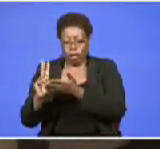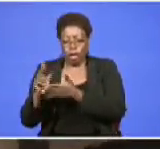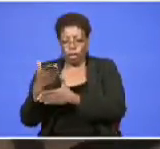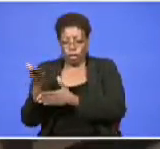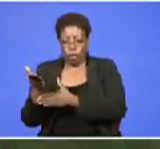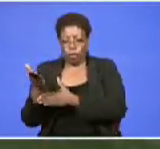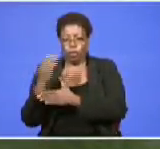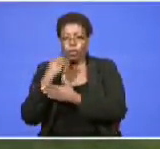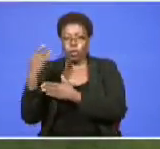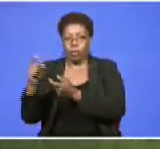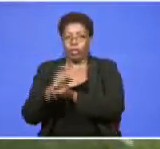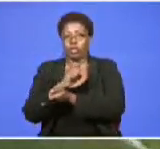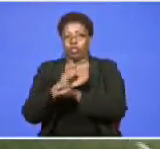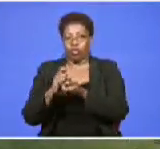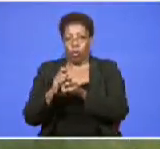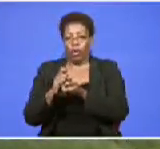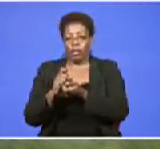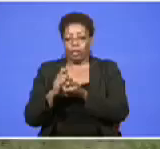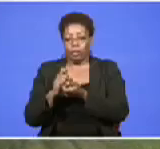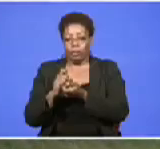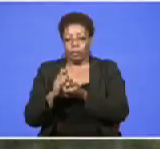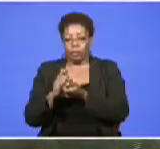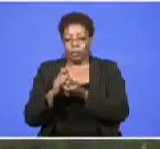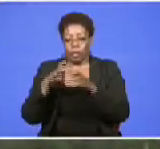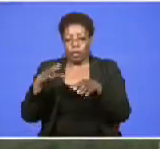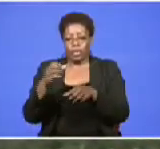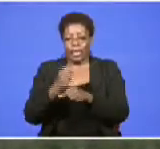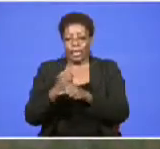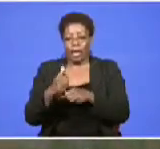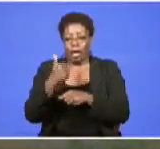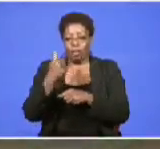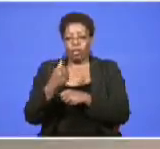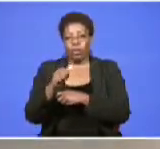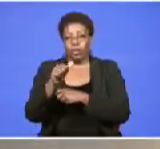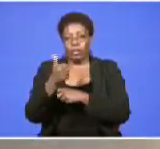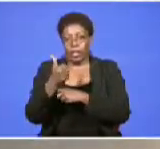homes were destroyed will be eligible for $10,000 in vouchers.